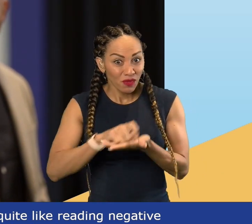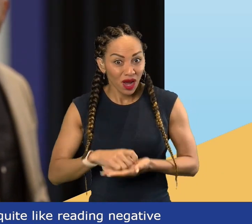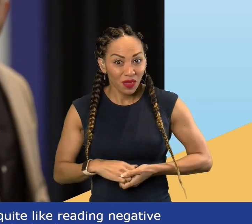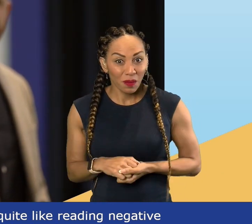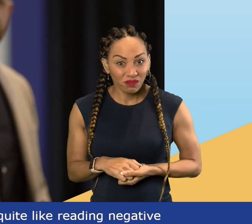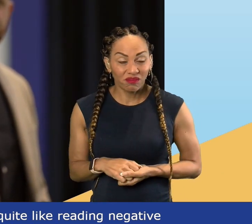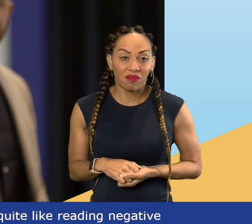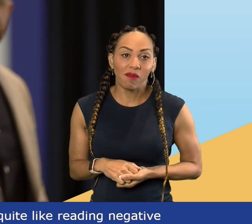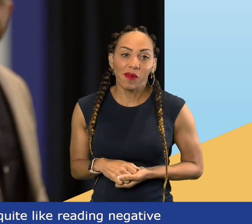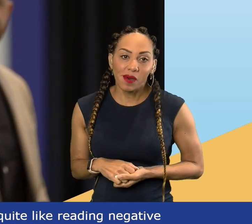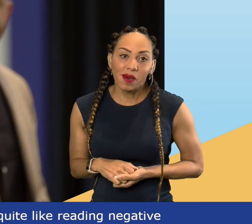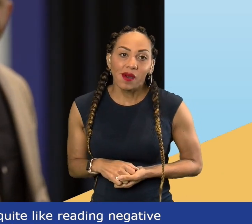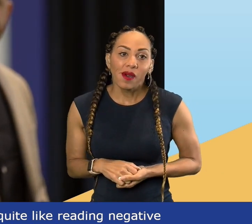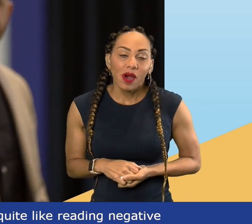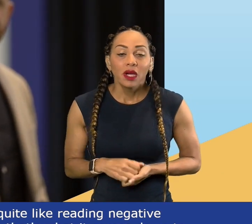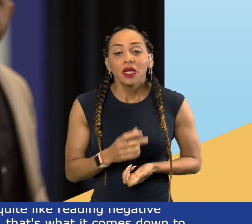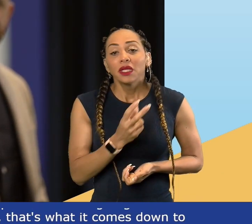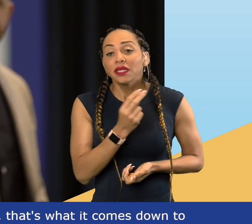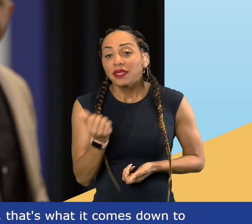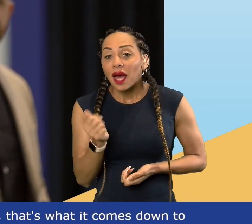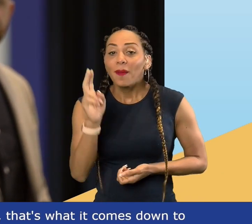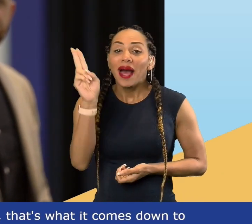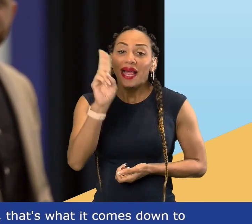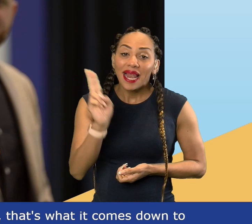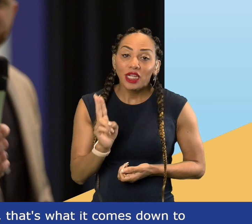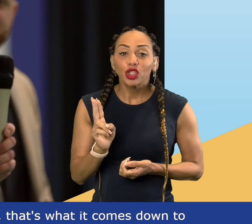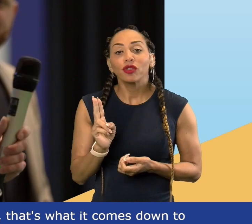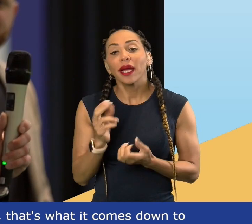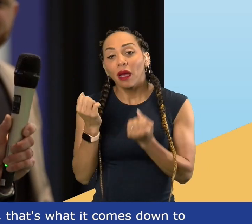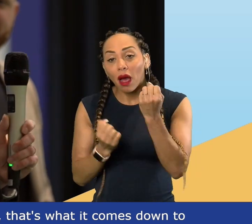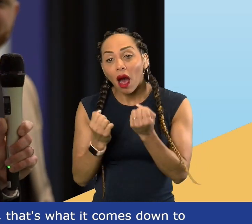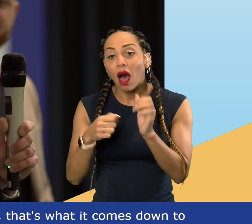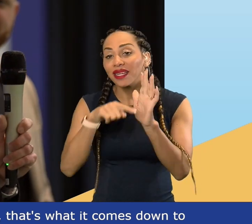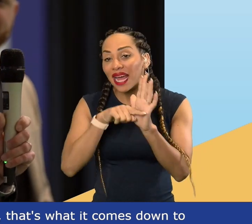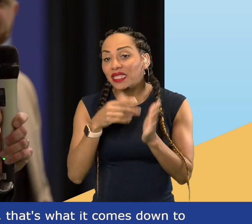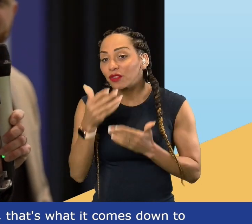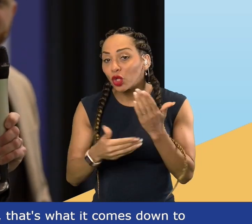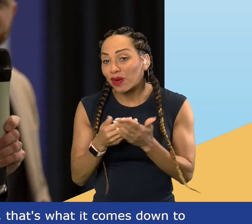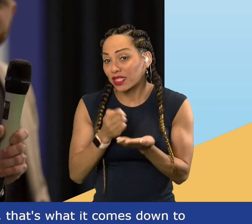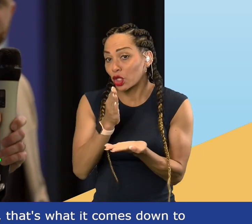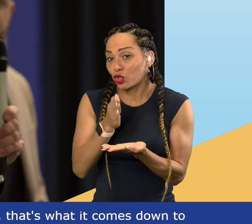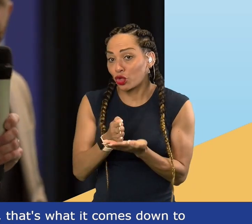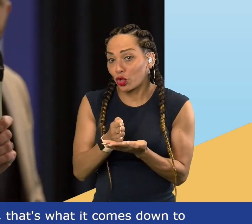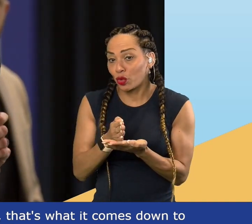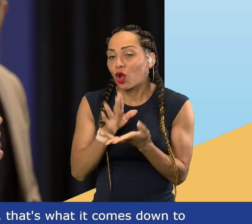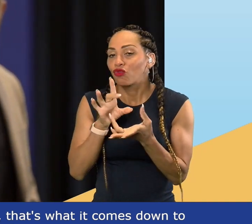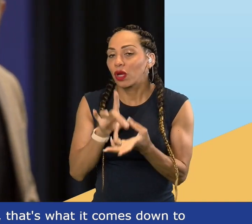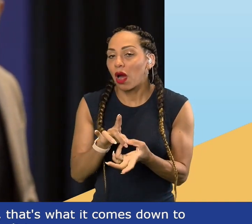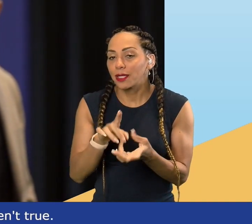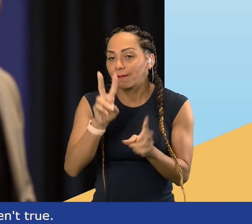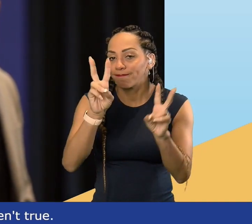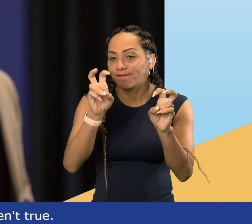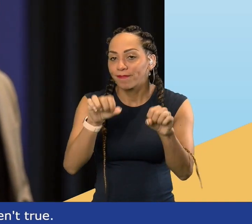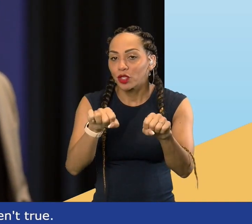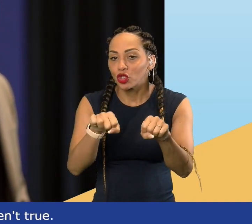are some, let's be honest about this, there are some electric car negatives that are true. And the big one around those is charging. So the UK charging network